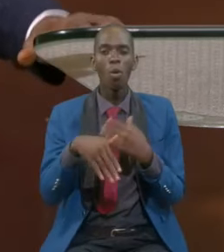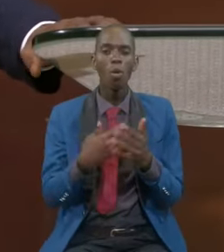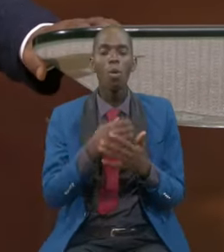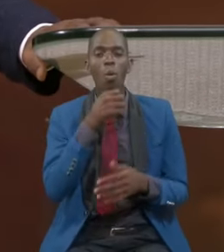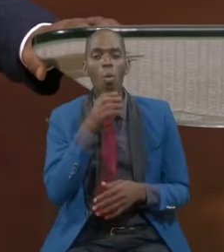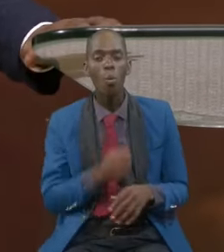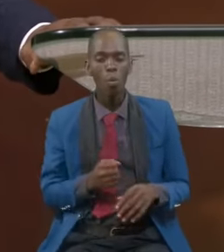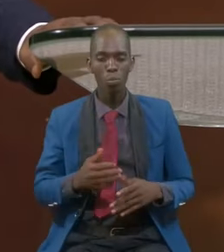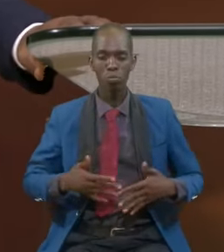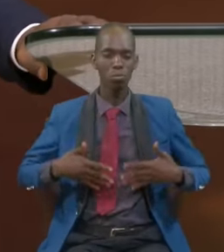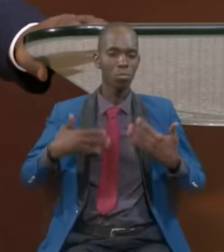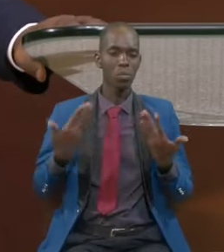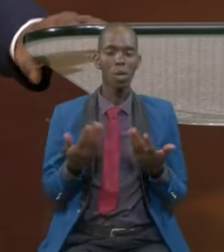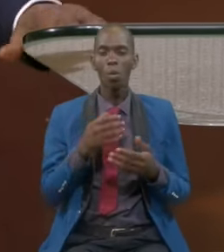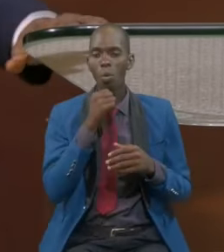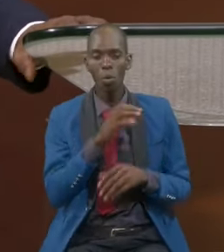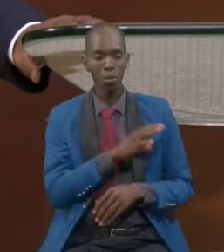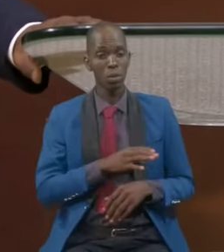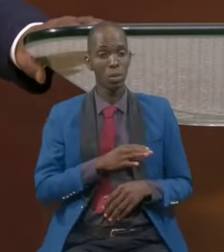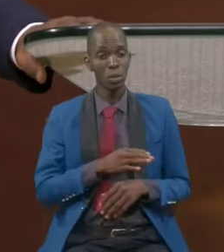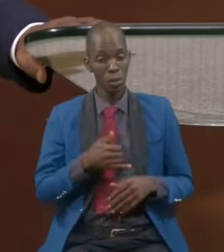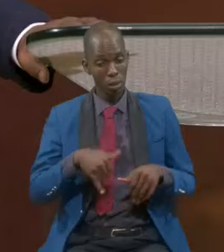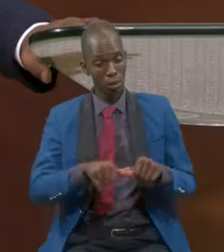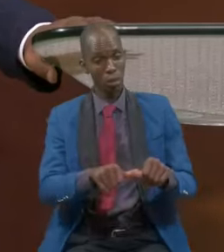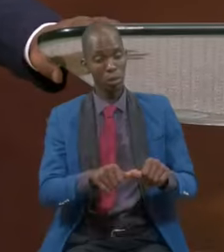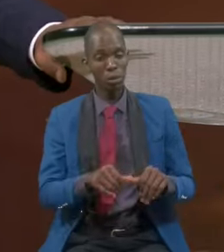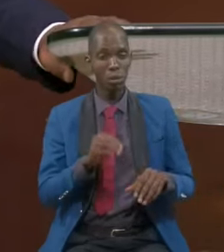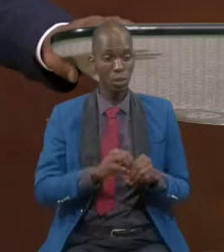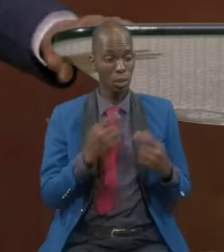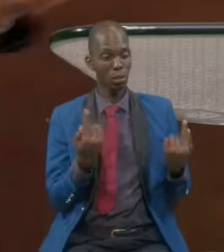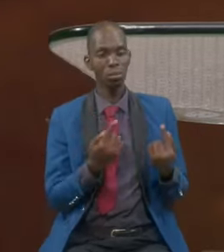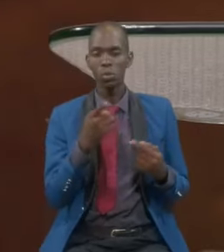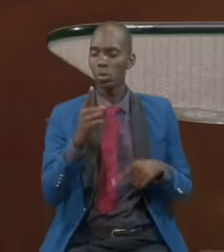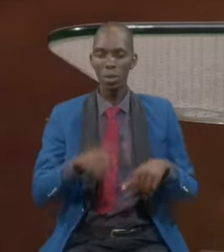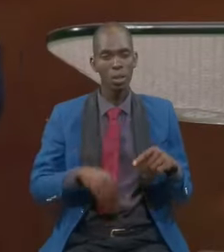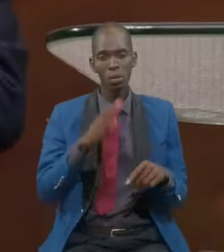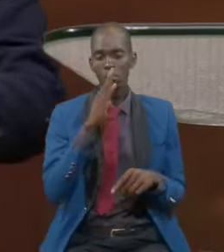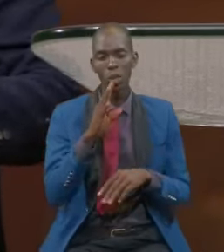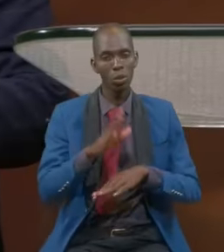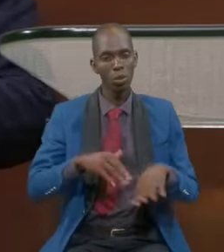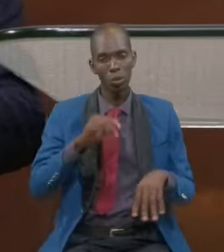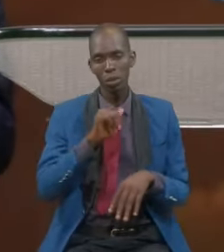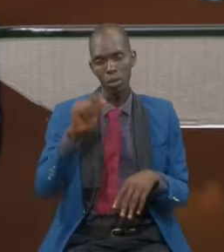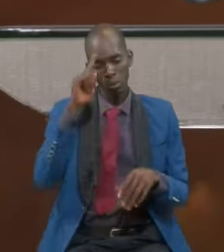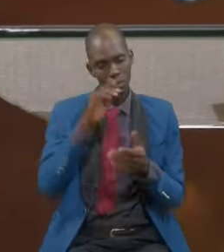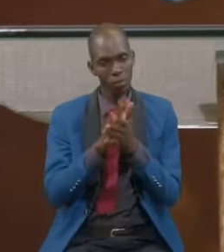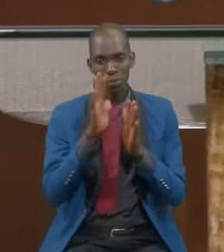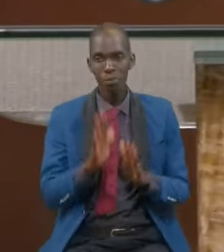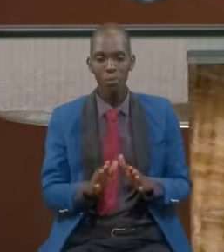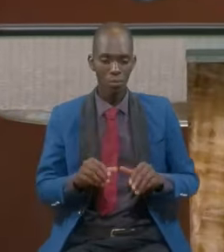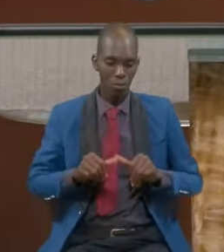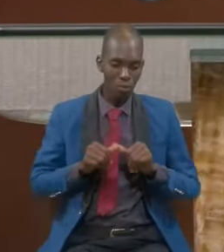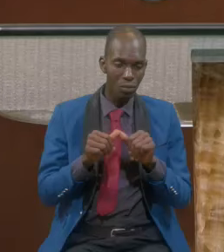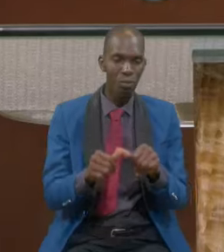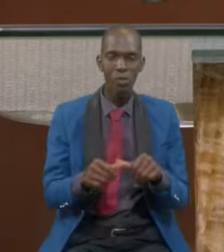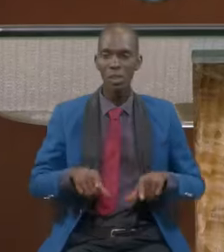in sin, you'll not be a brother, you'll not be a sister. Living in all the evil and the transgressions